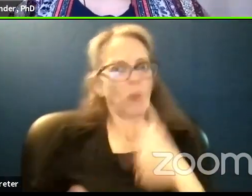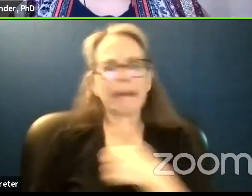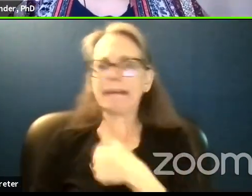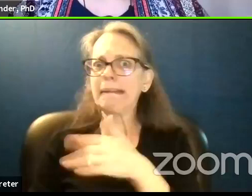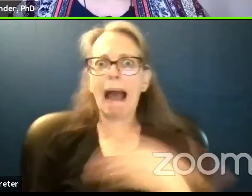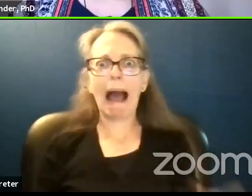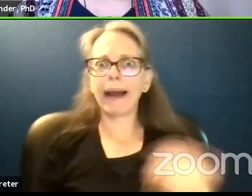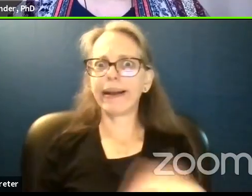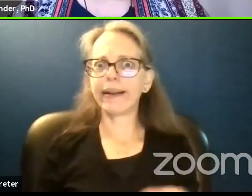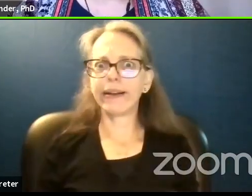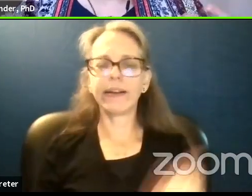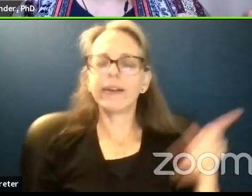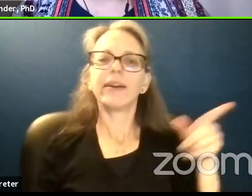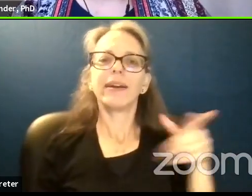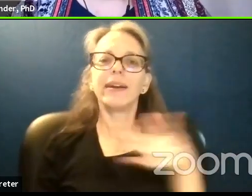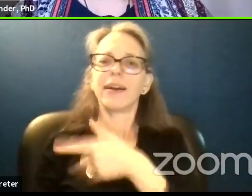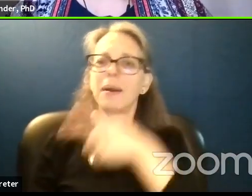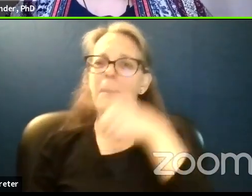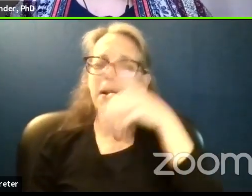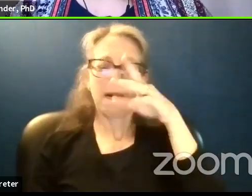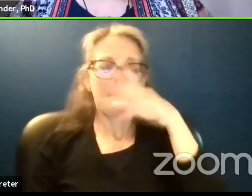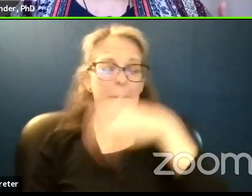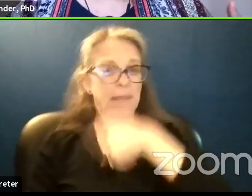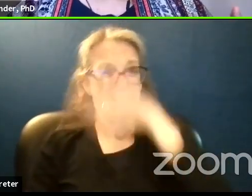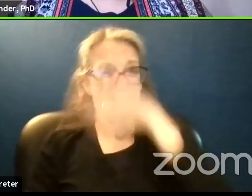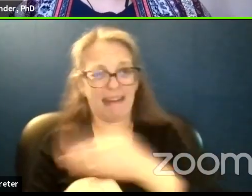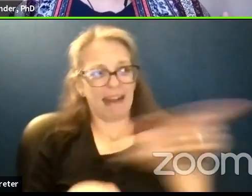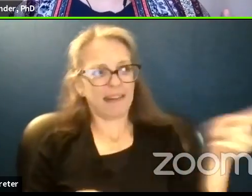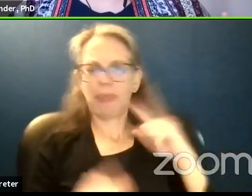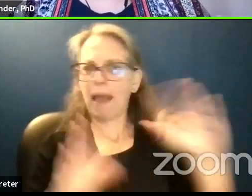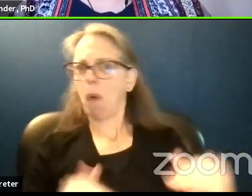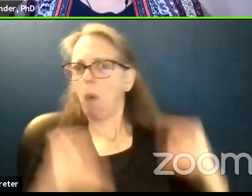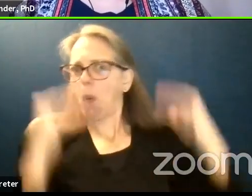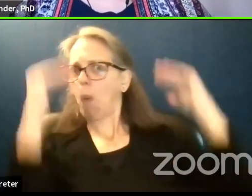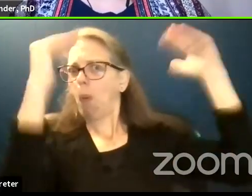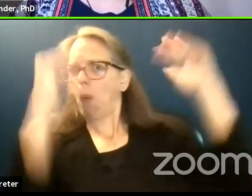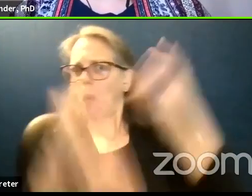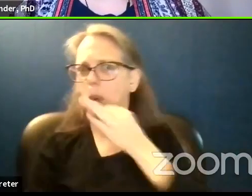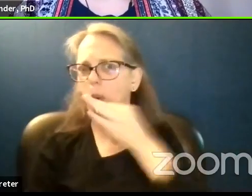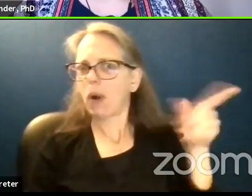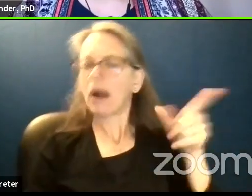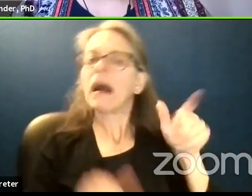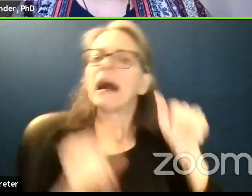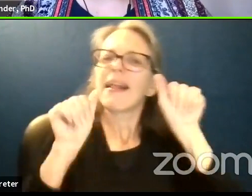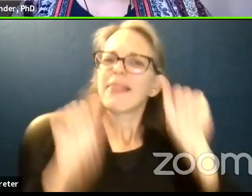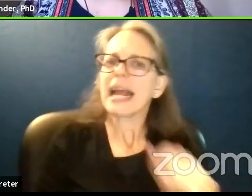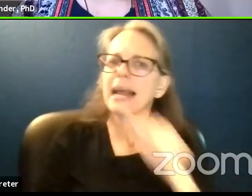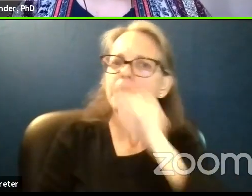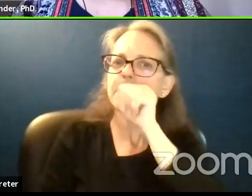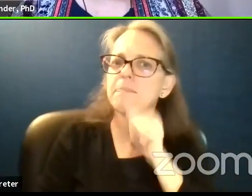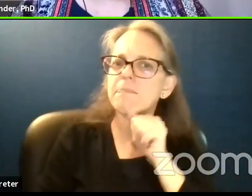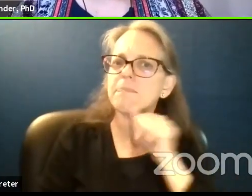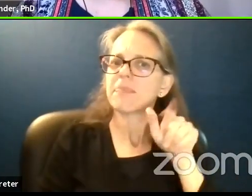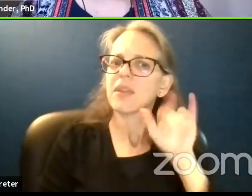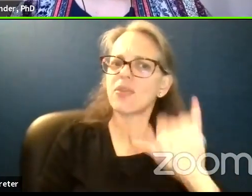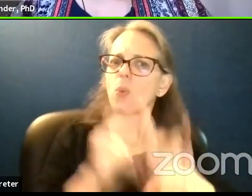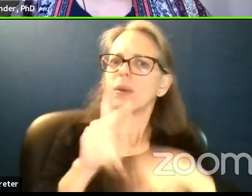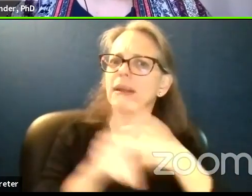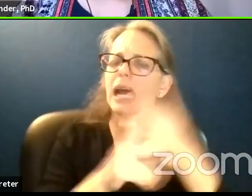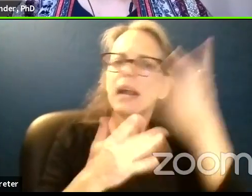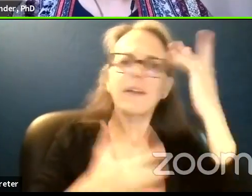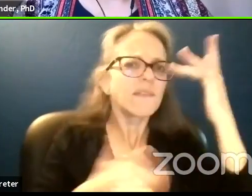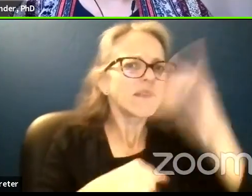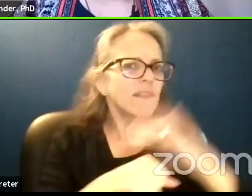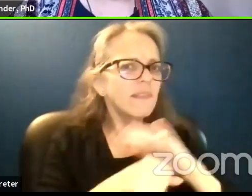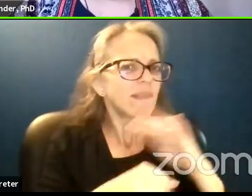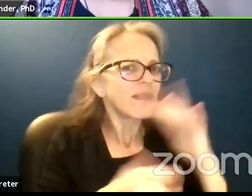they've evolved, as my son says, leveled up. To be able to withstand these viruses. They don't get